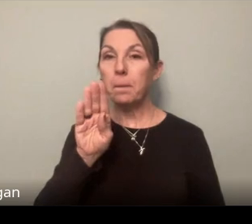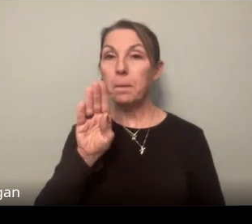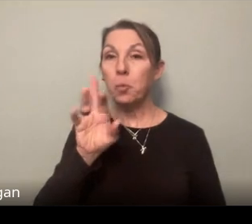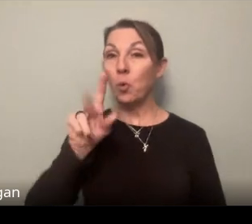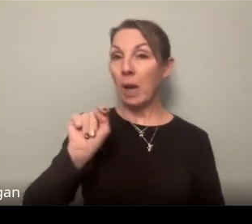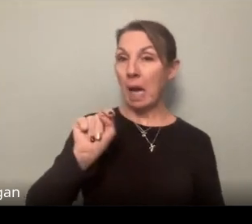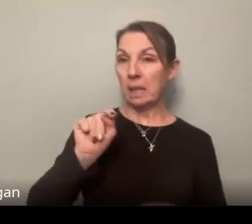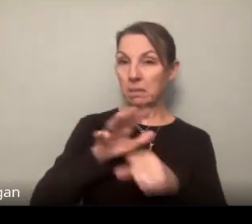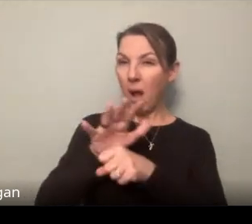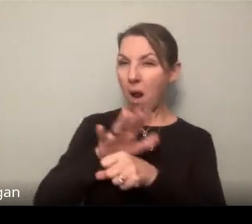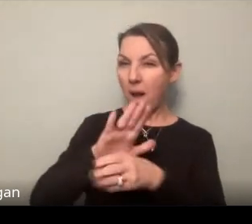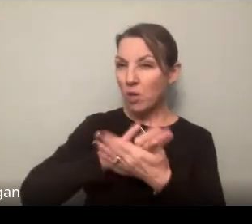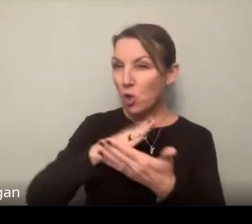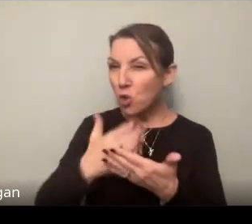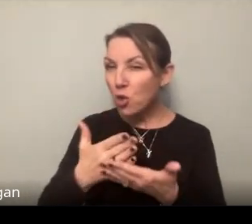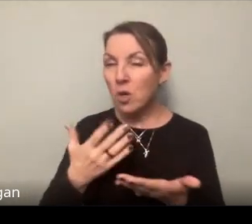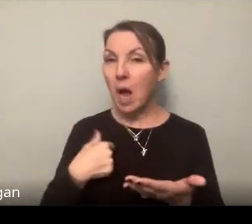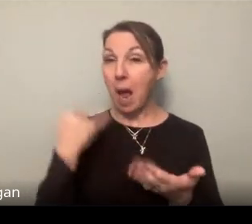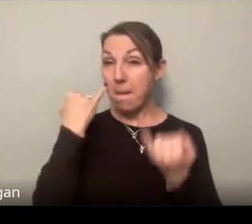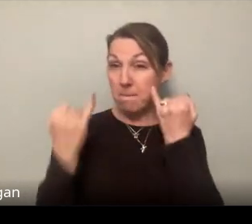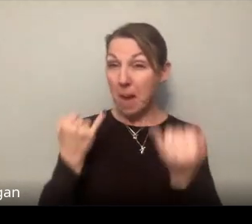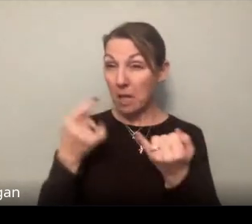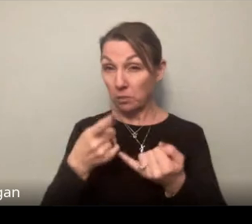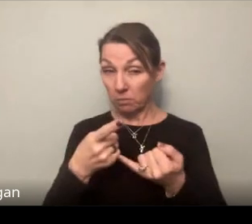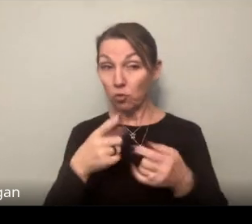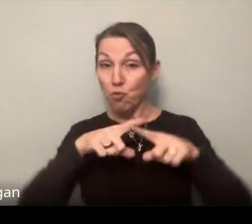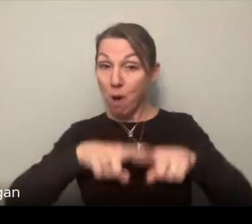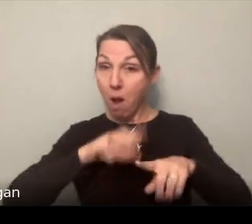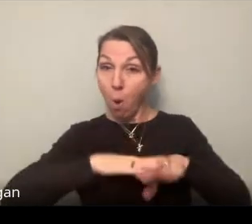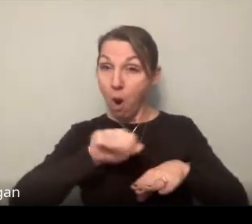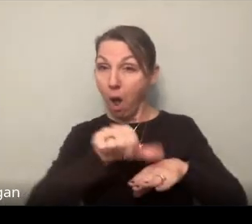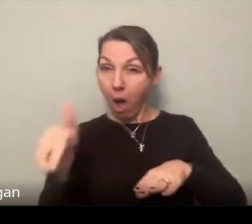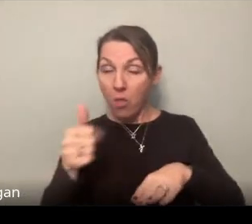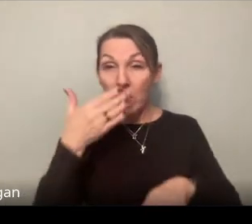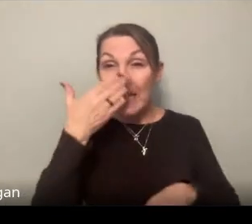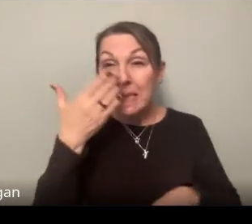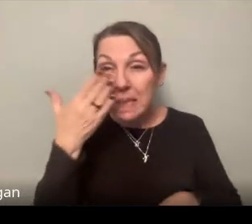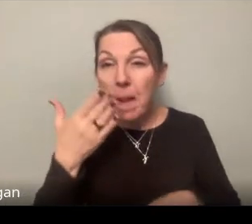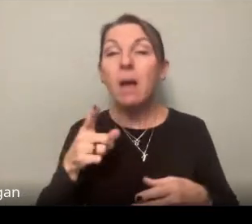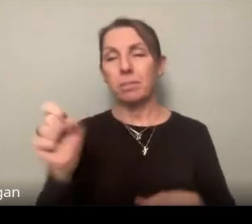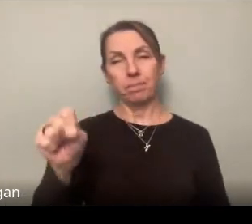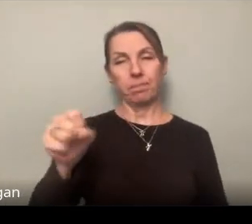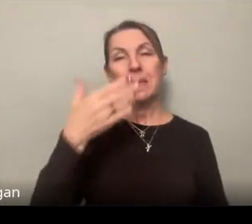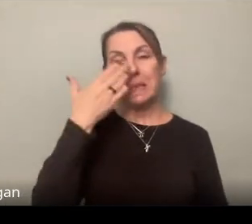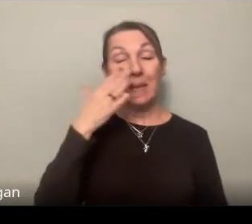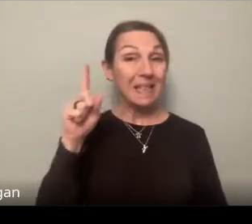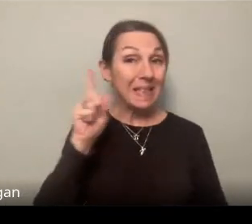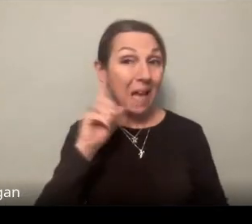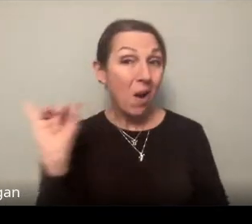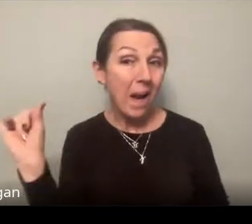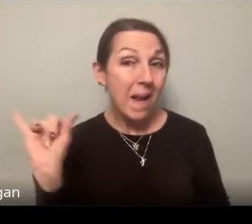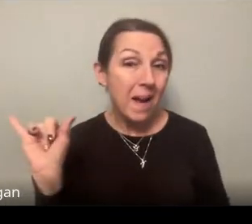enough? And I would imagine then that you then have to rely on other things like the Smell. sense of smell, or does Yeah. it sound